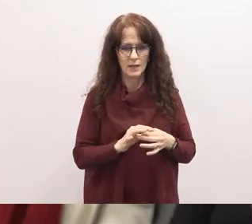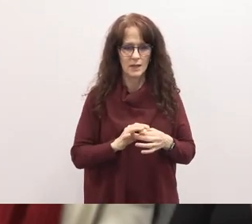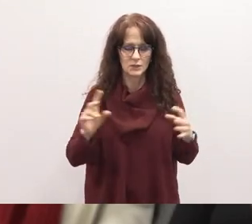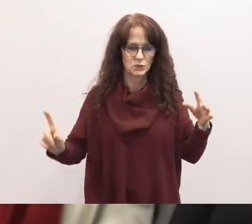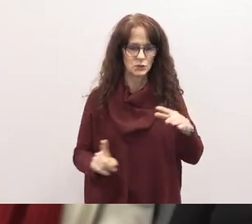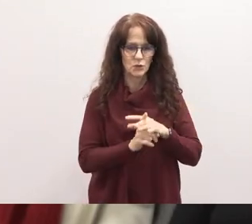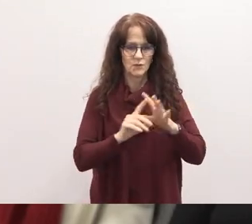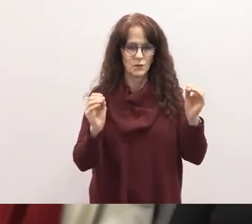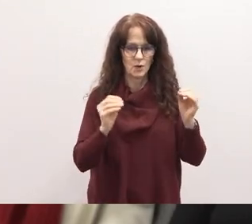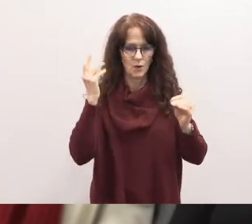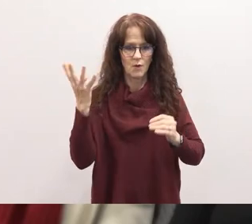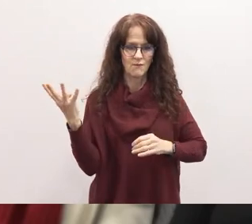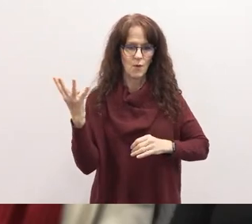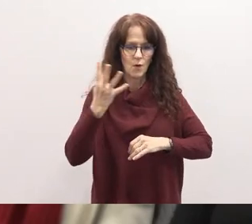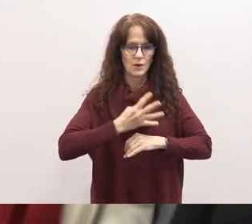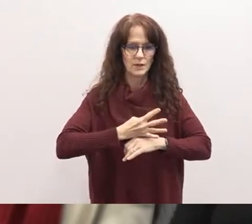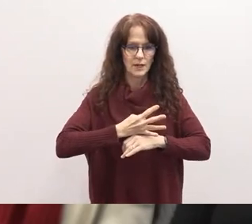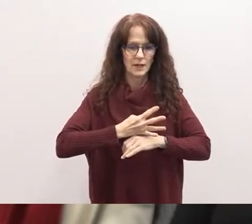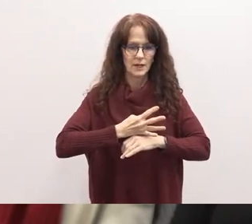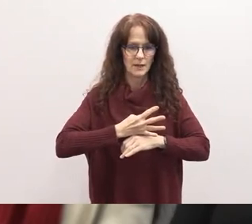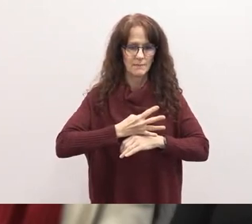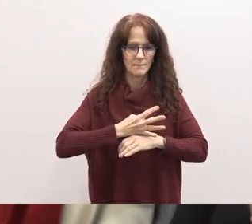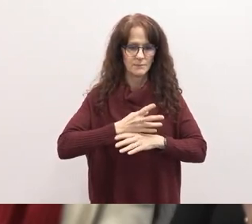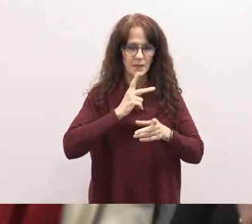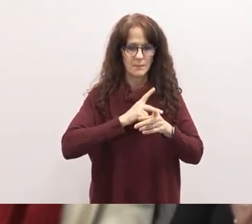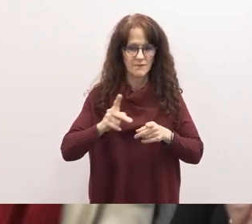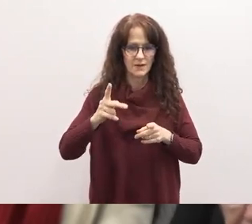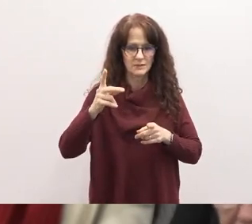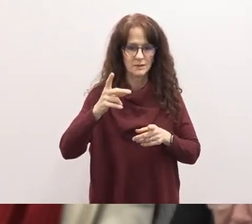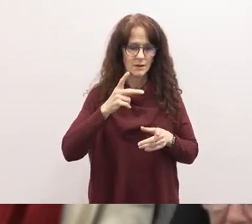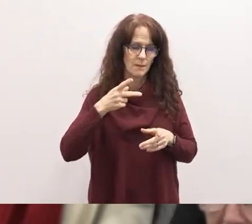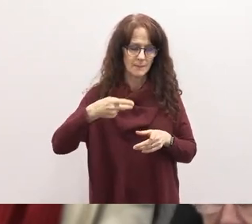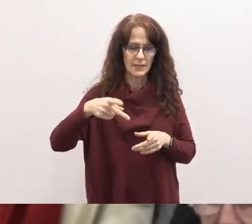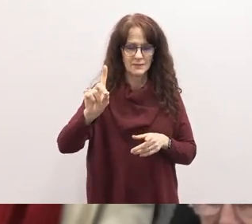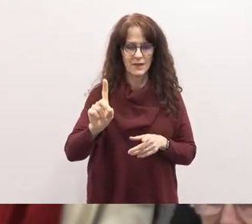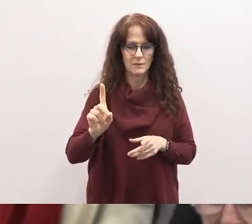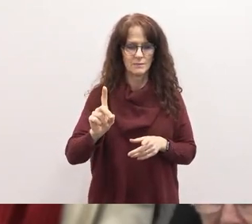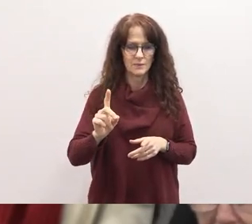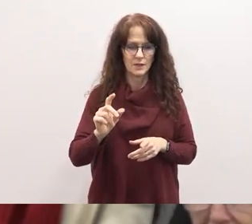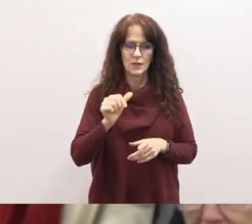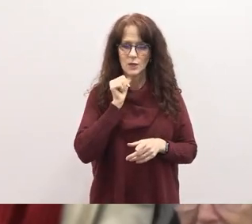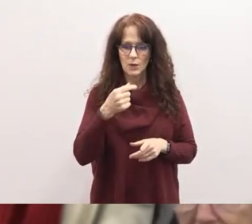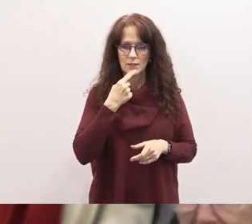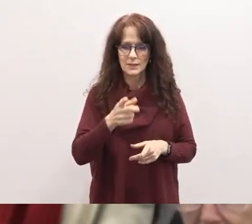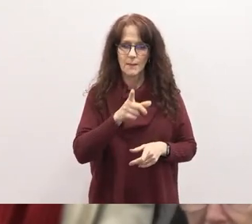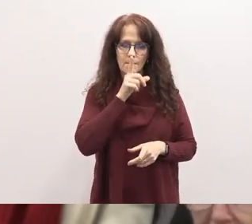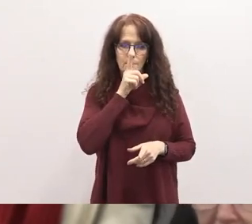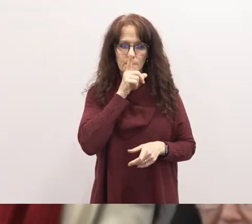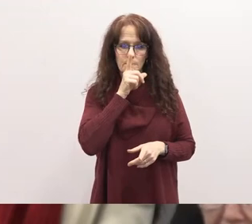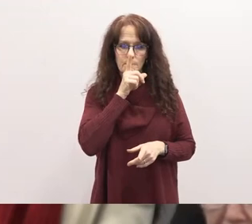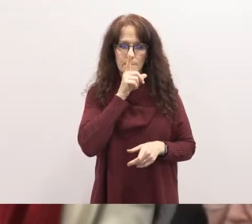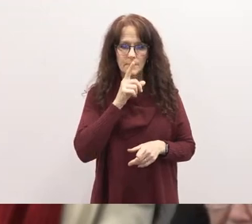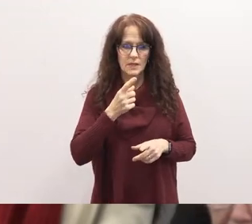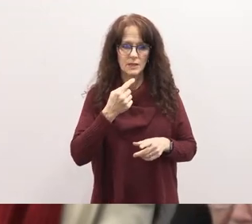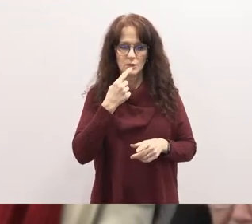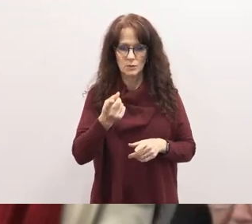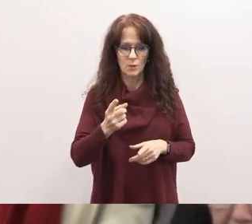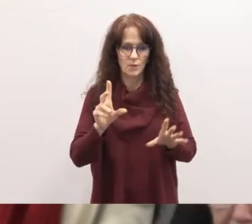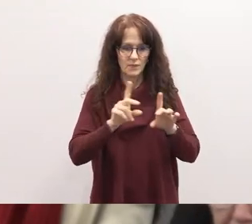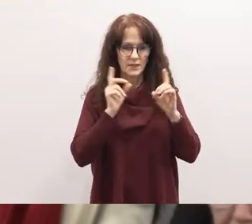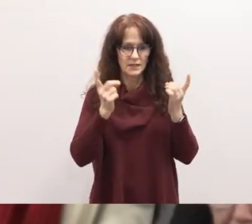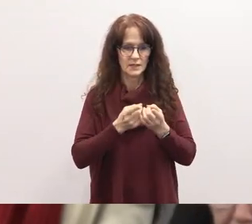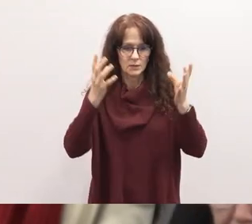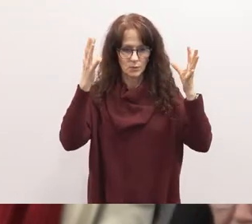nowhere. 4 days of professional development. You don't get to say what it is. That's what we're told. The district